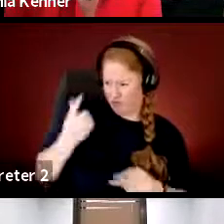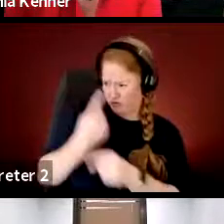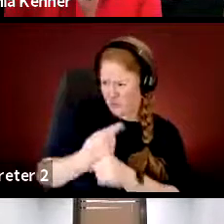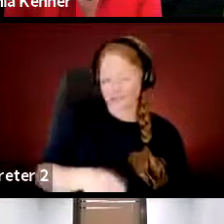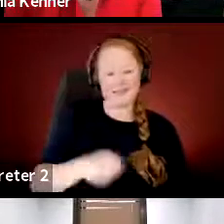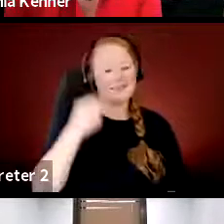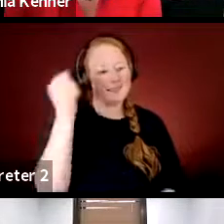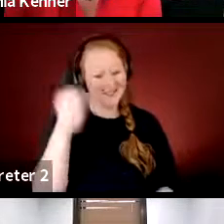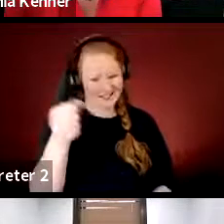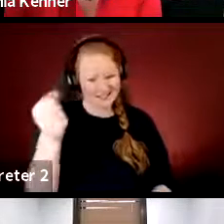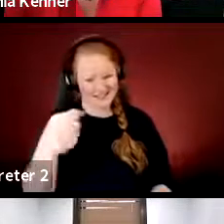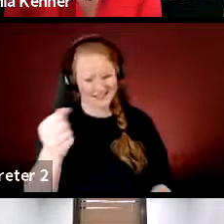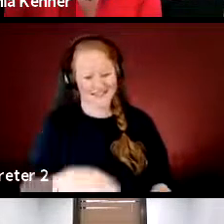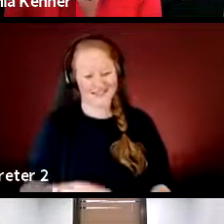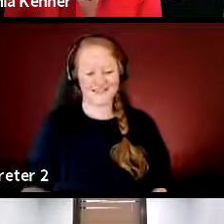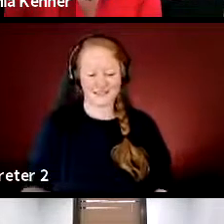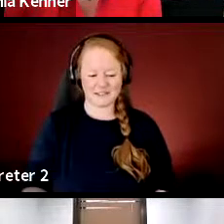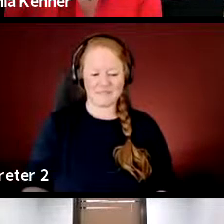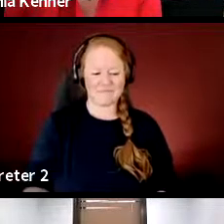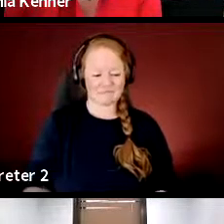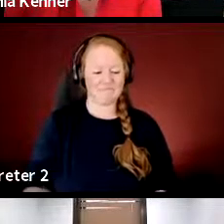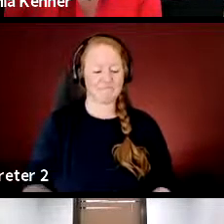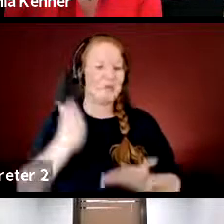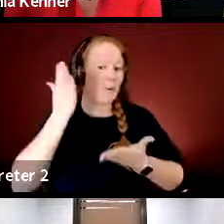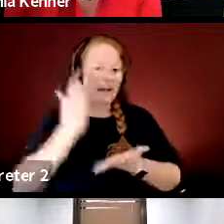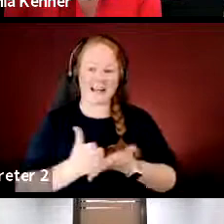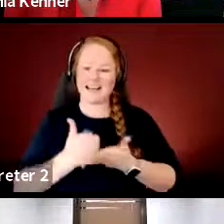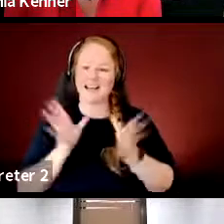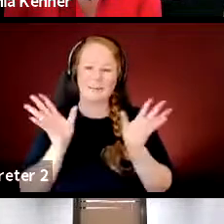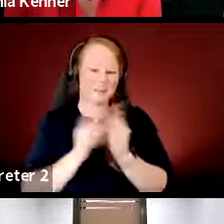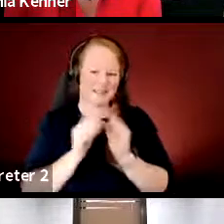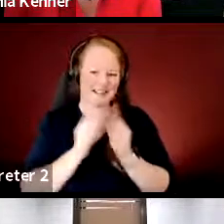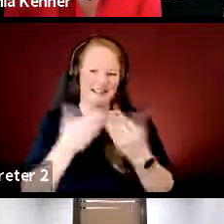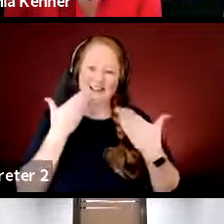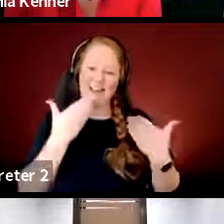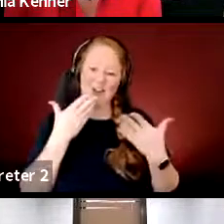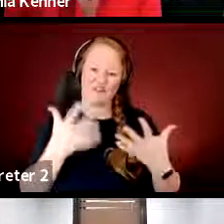Yes. Okay. I'll just end the entire meeting. Thank you very much. Great. Thank you.